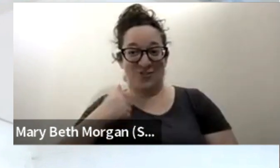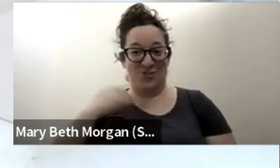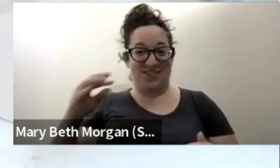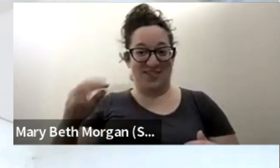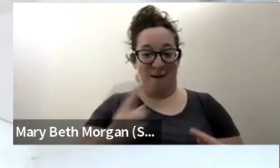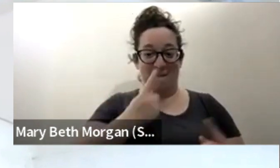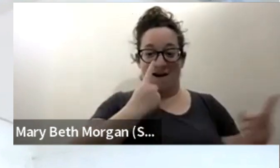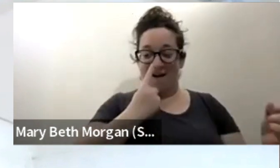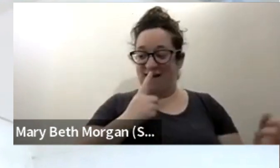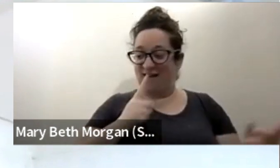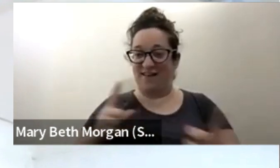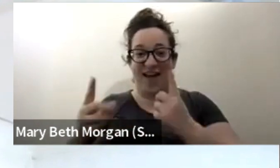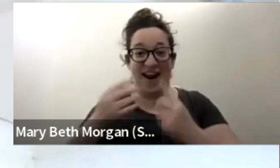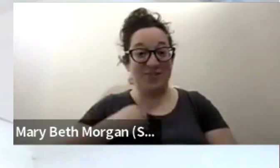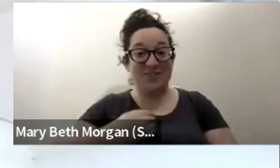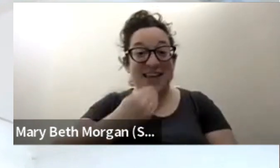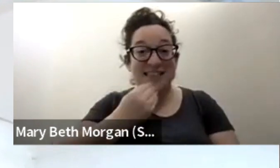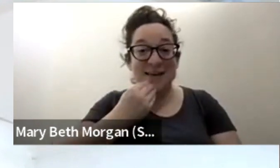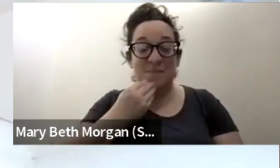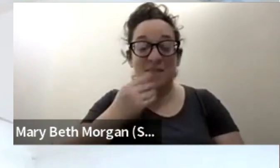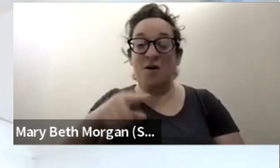them. And